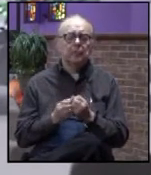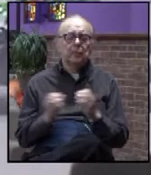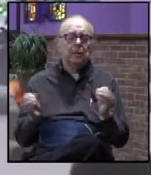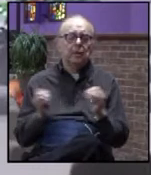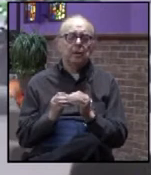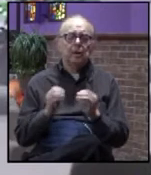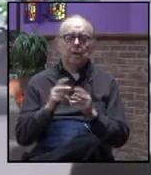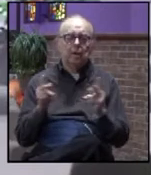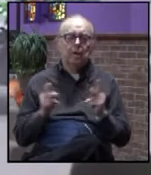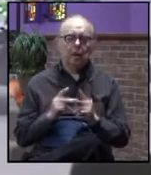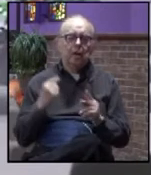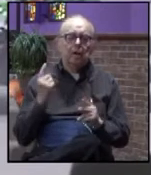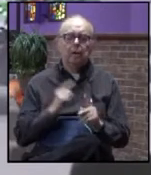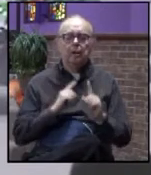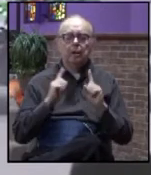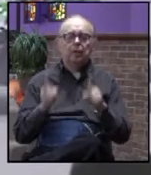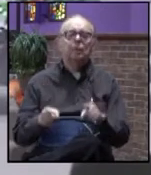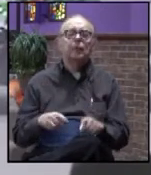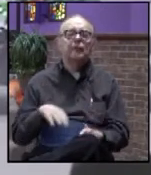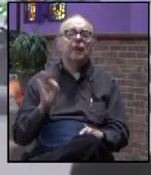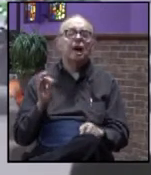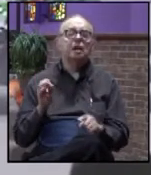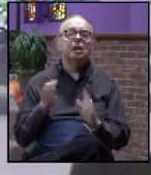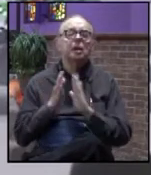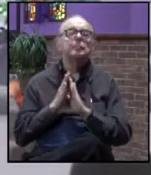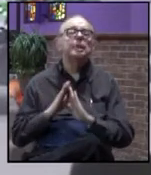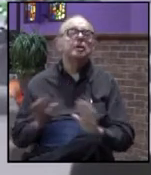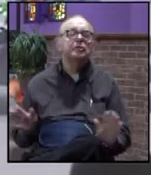a place where we can come to find peace.